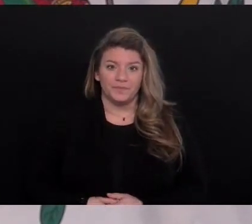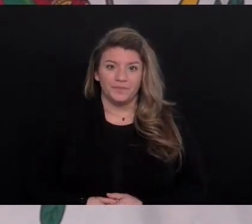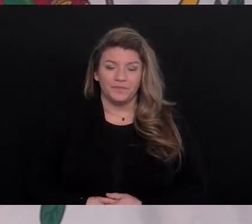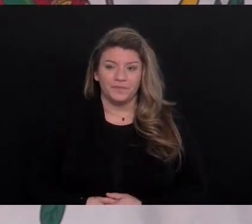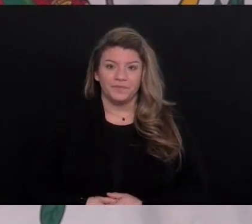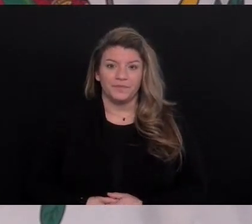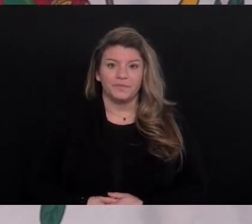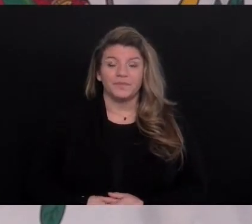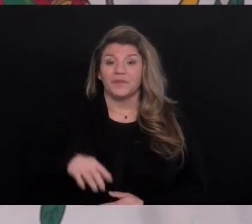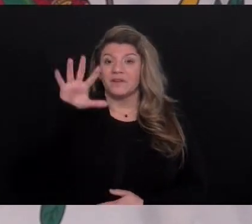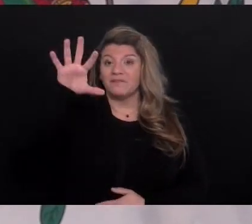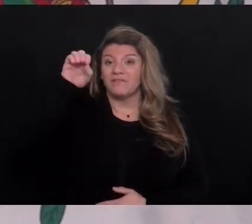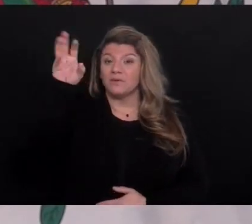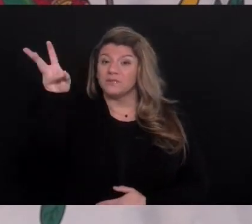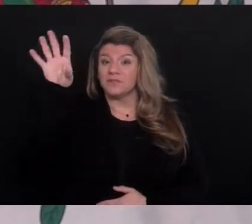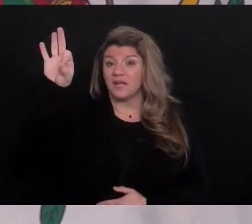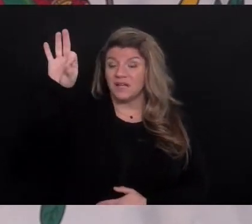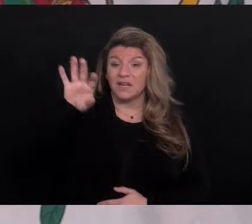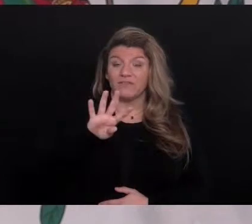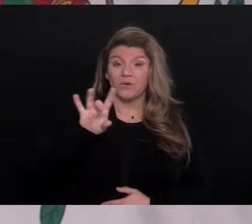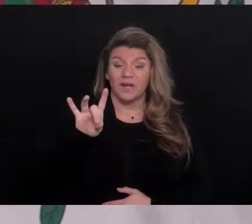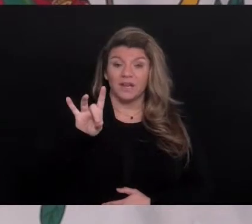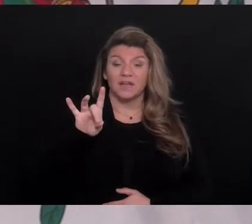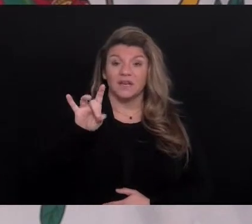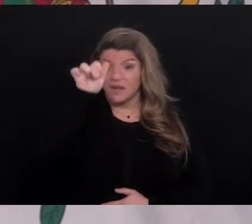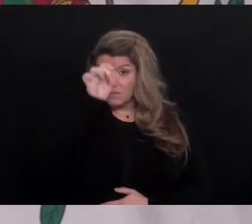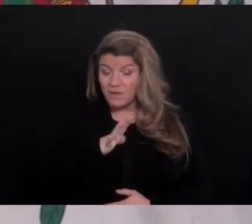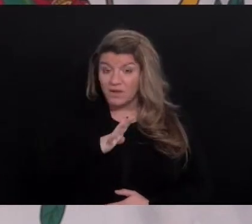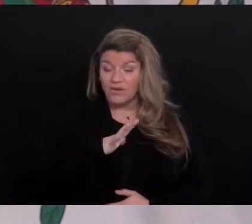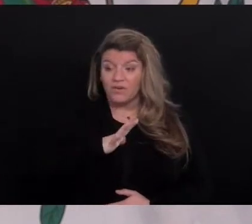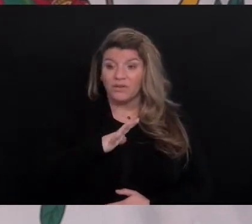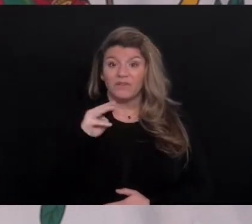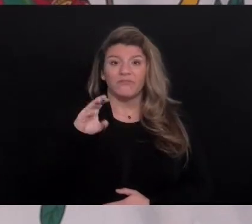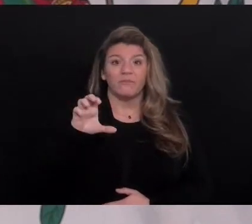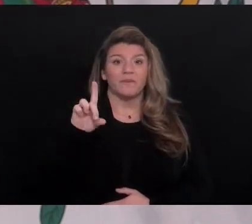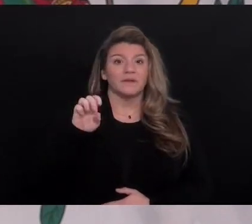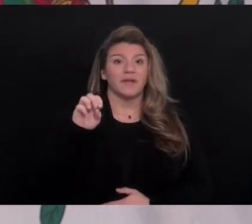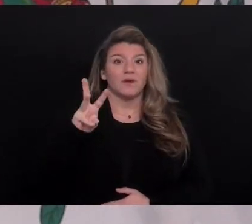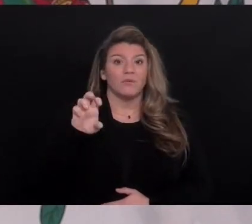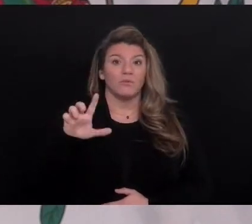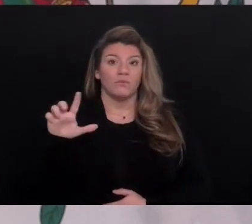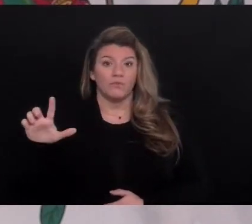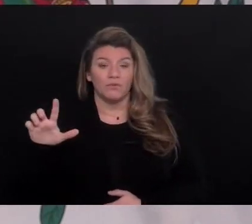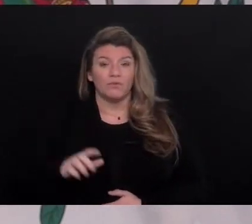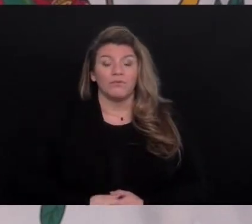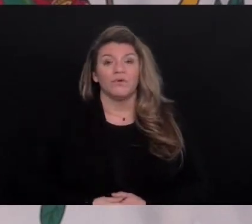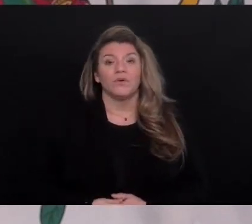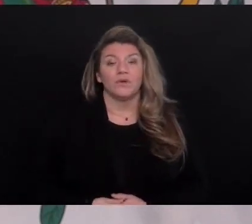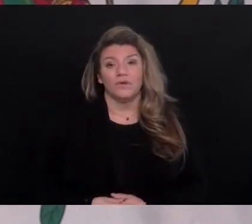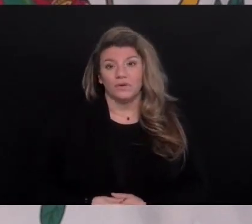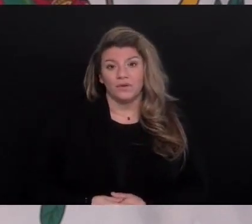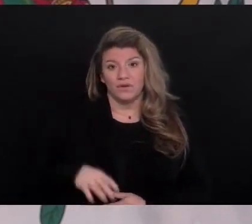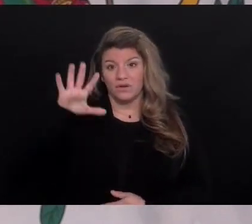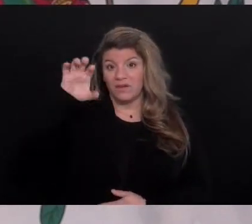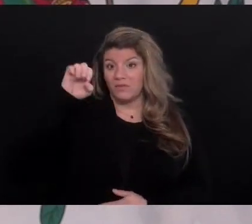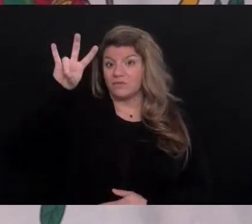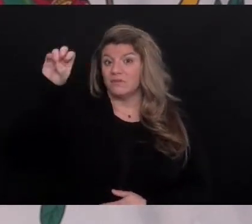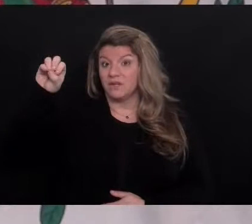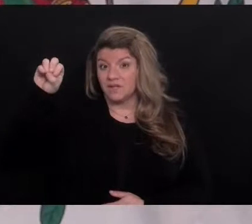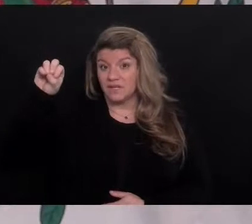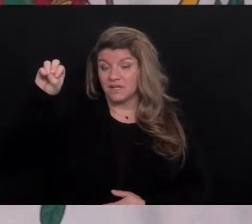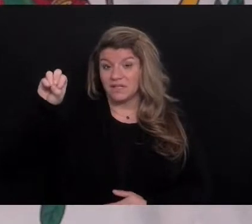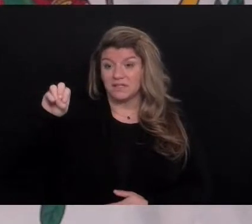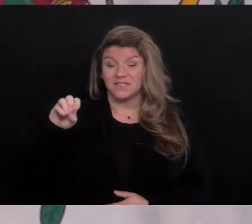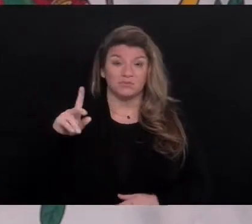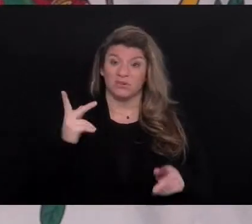The 5,069th is a 48-year-old male from McDowell County. The 5,070th is